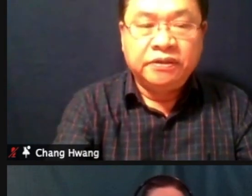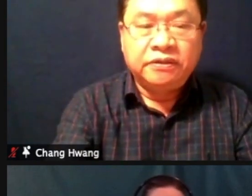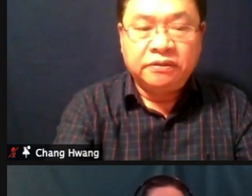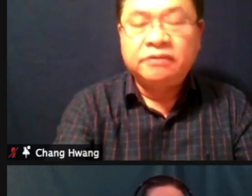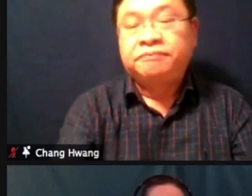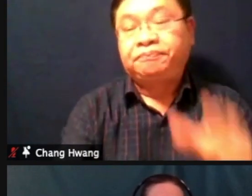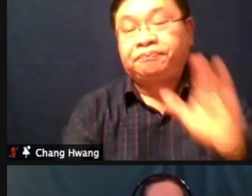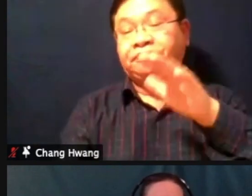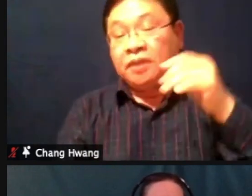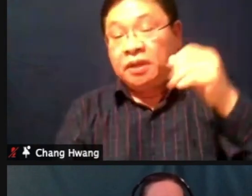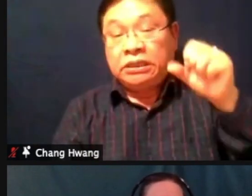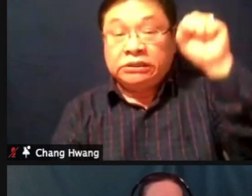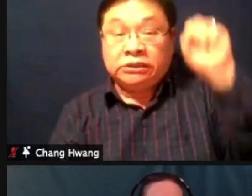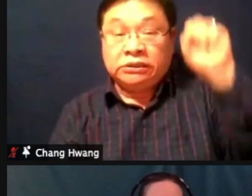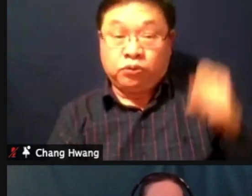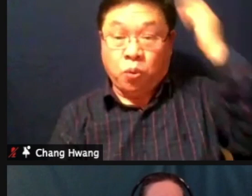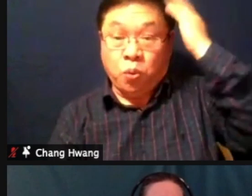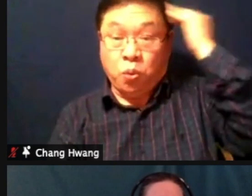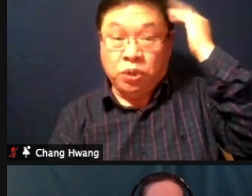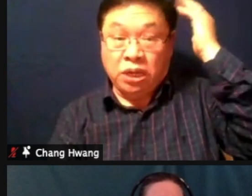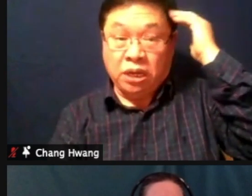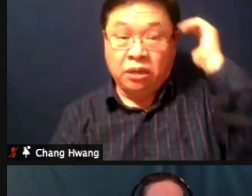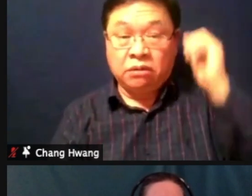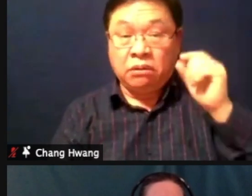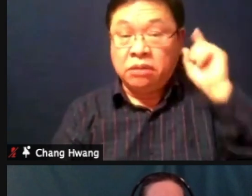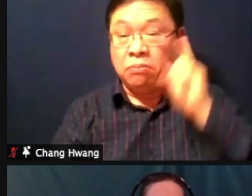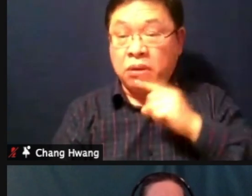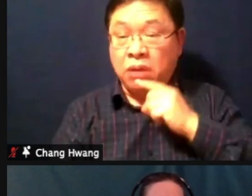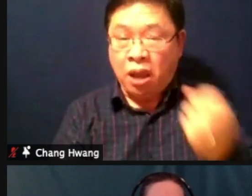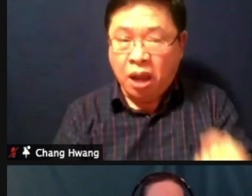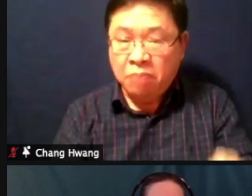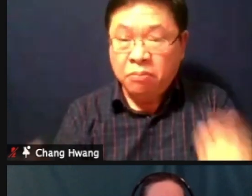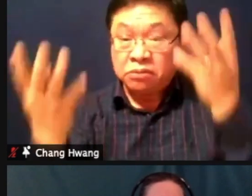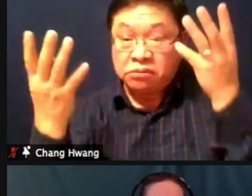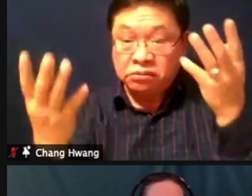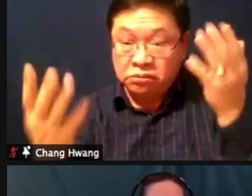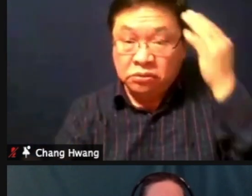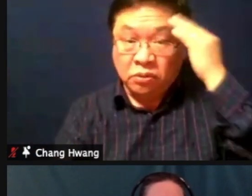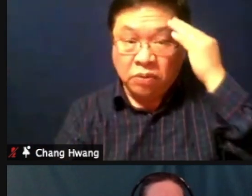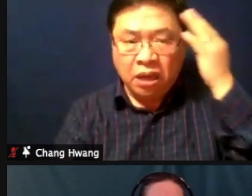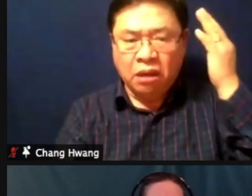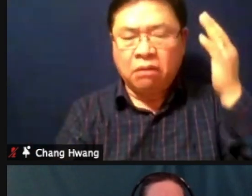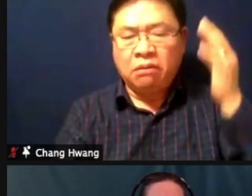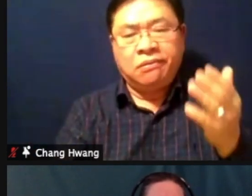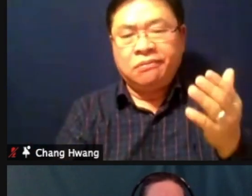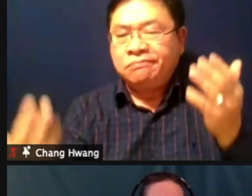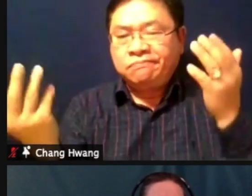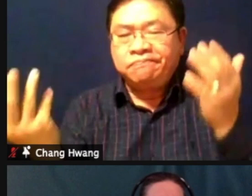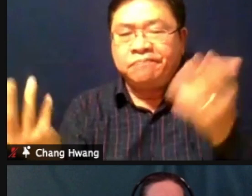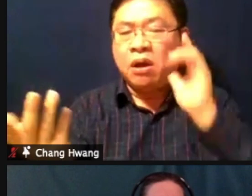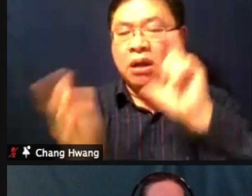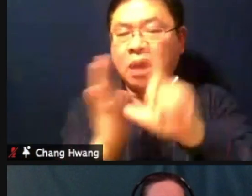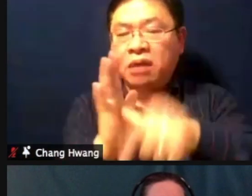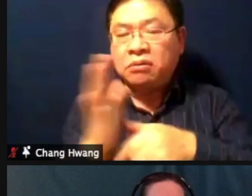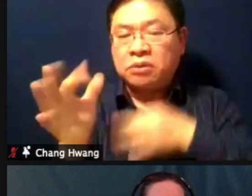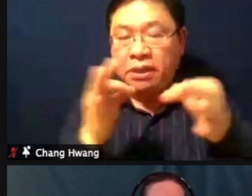translation, like the American Sign Language one that exists. Now, if we consider South Korea as a whole, and we want to